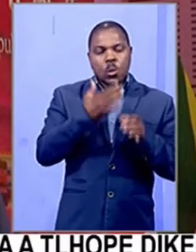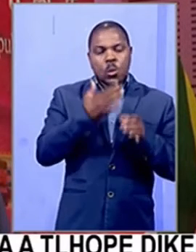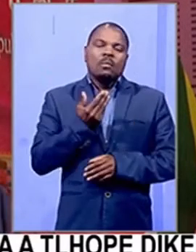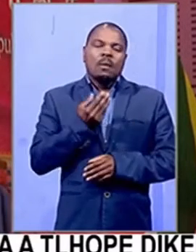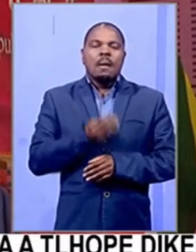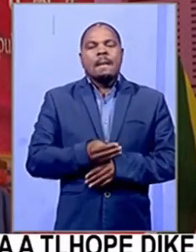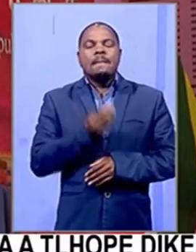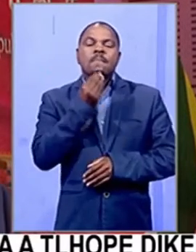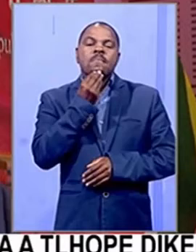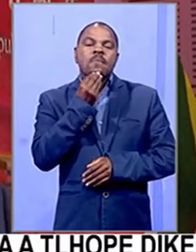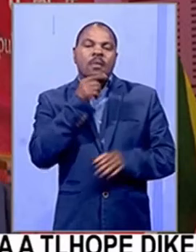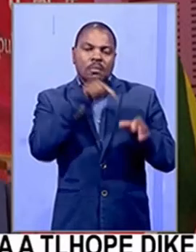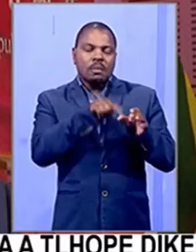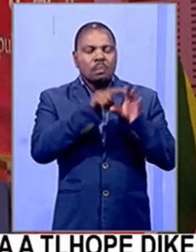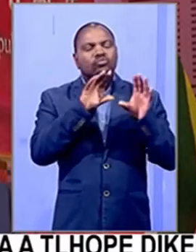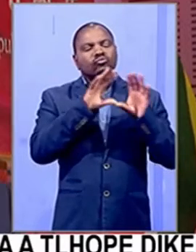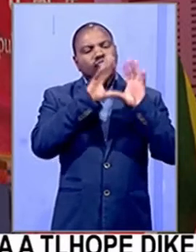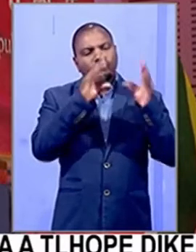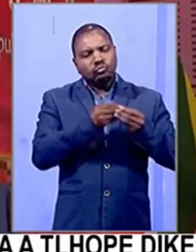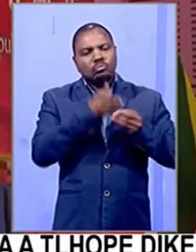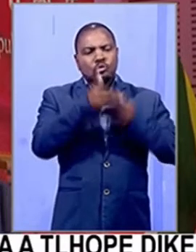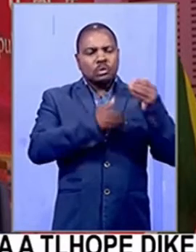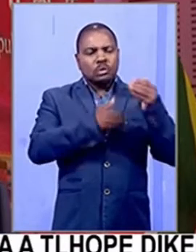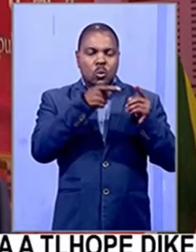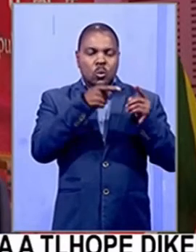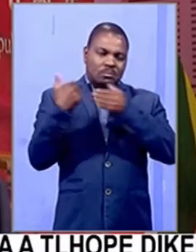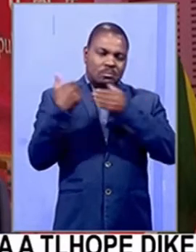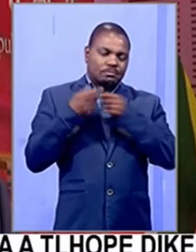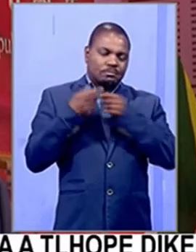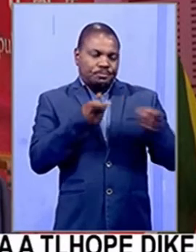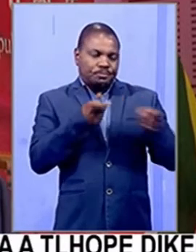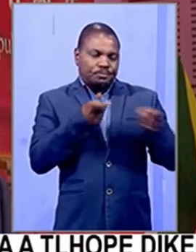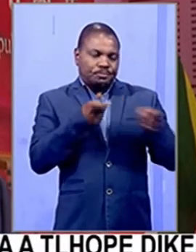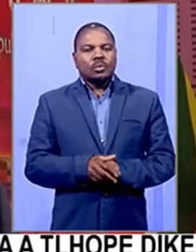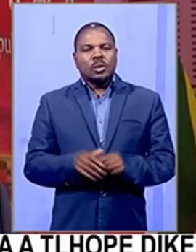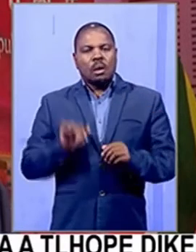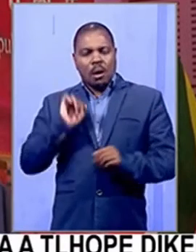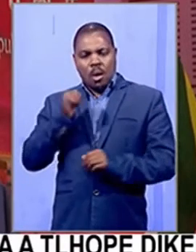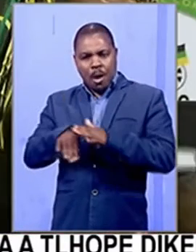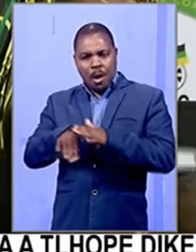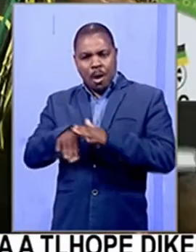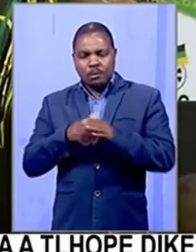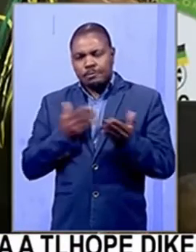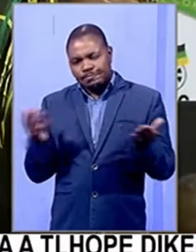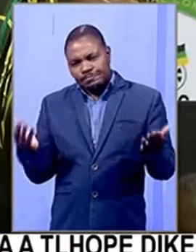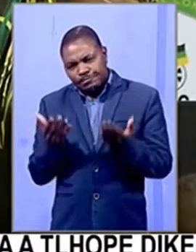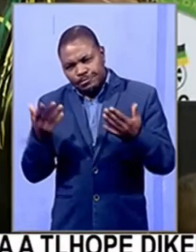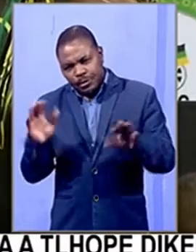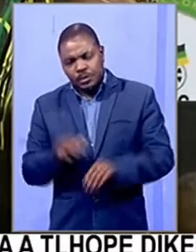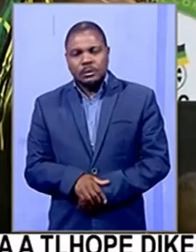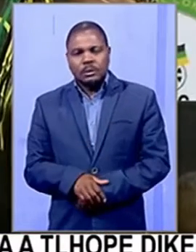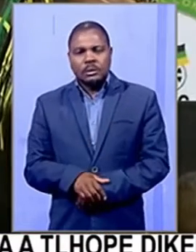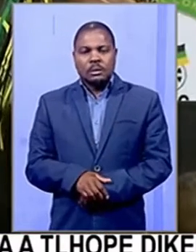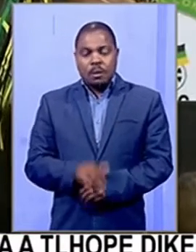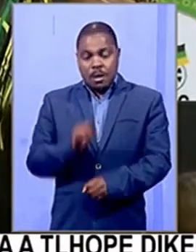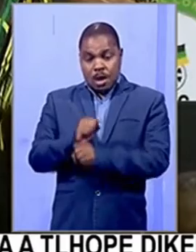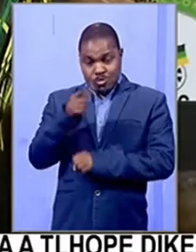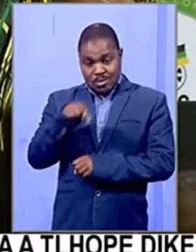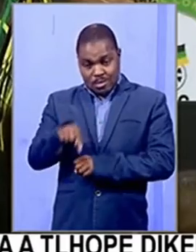are managing that whole process. So we have urged our branches. Khabagare,